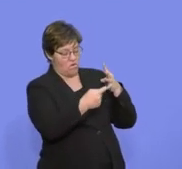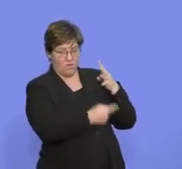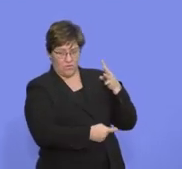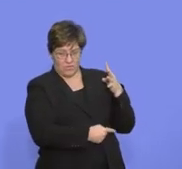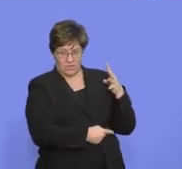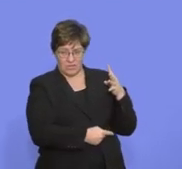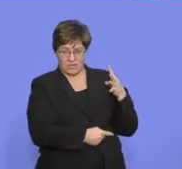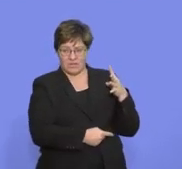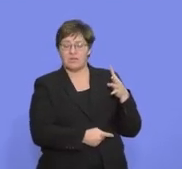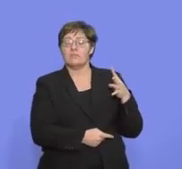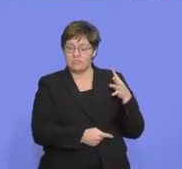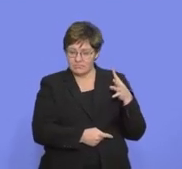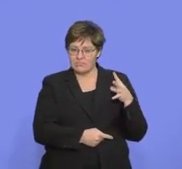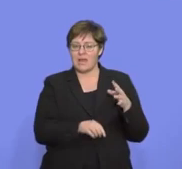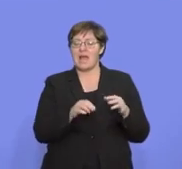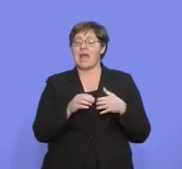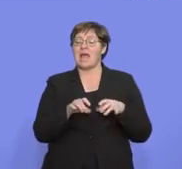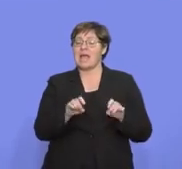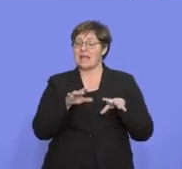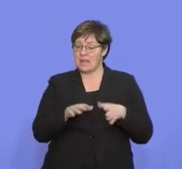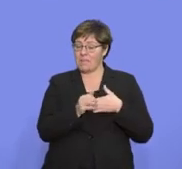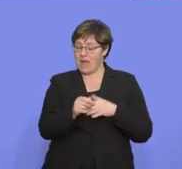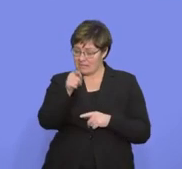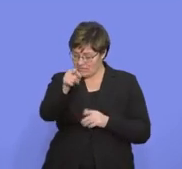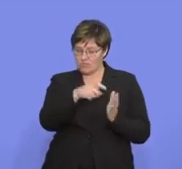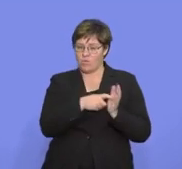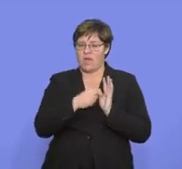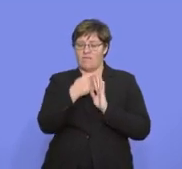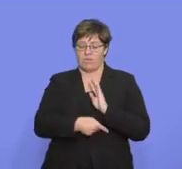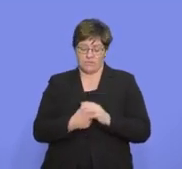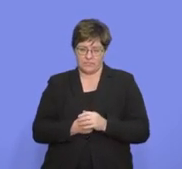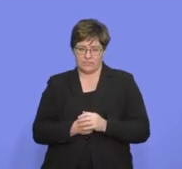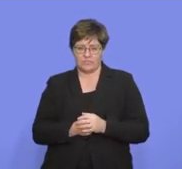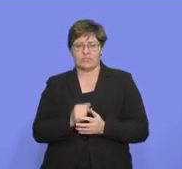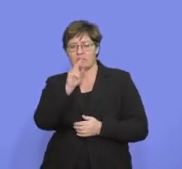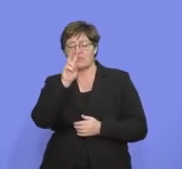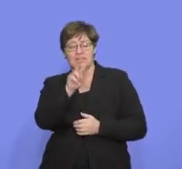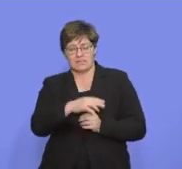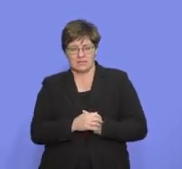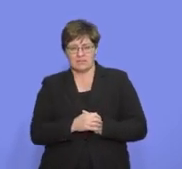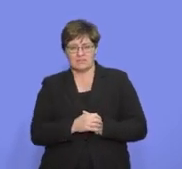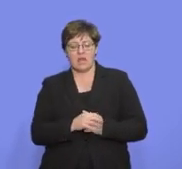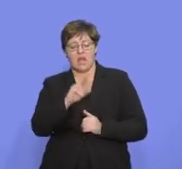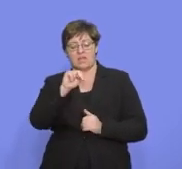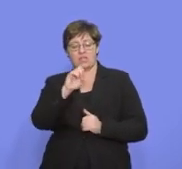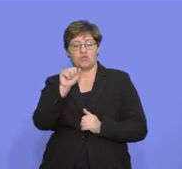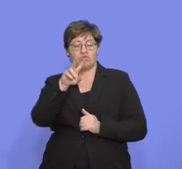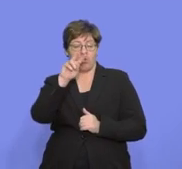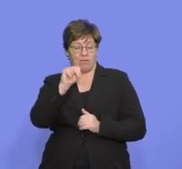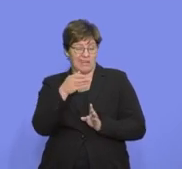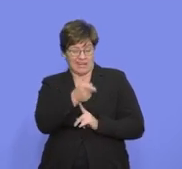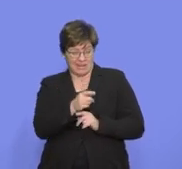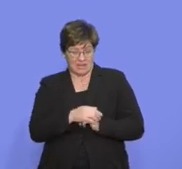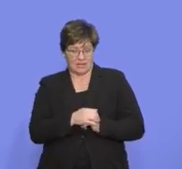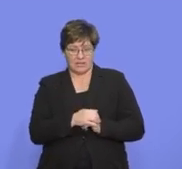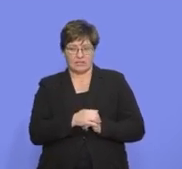today. It's in the exam guidelines. That is what is required. But let's have a look. This is a typical neuron.